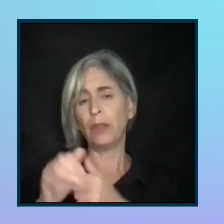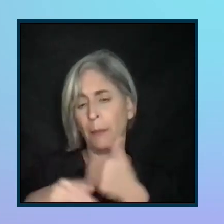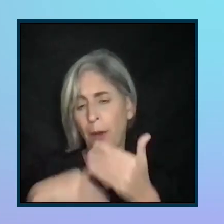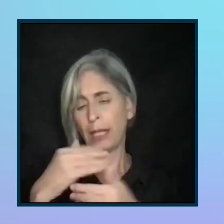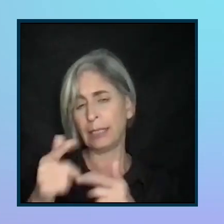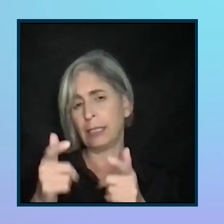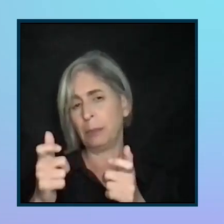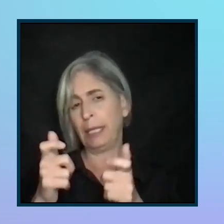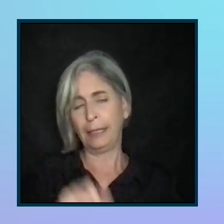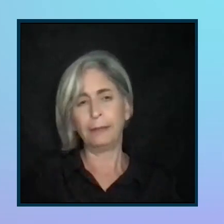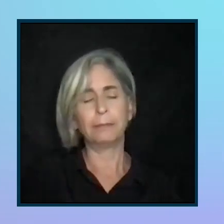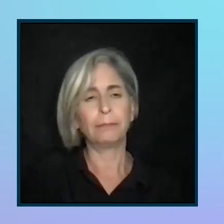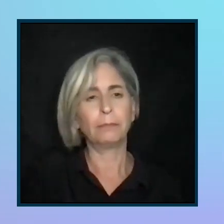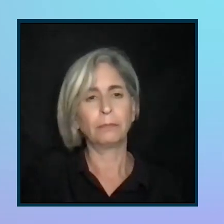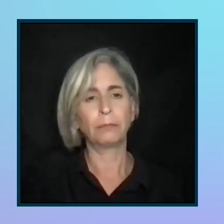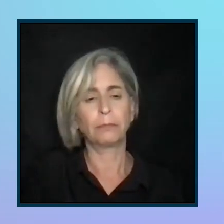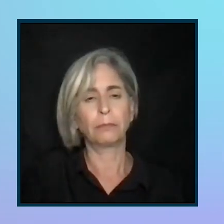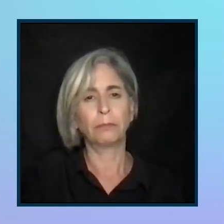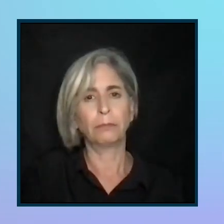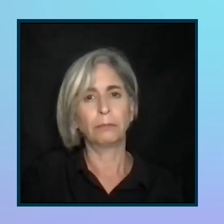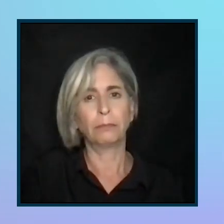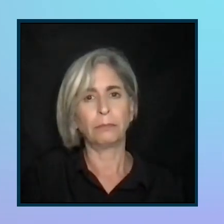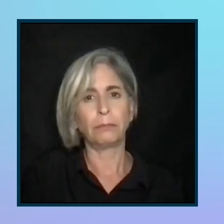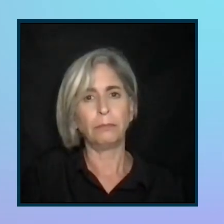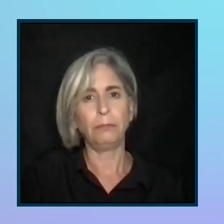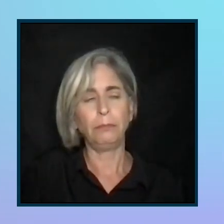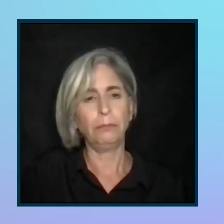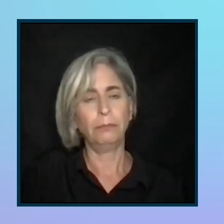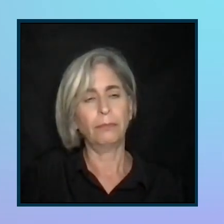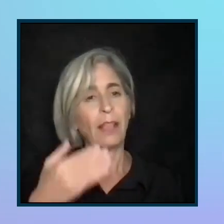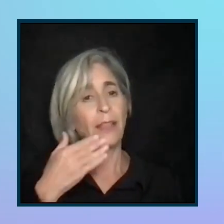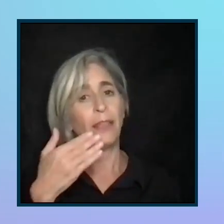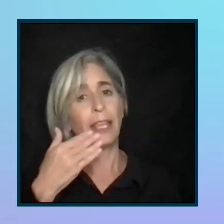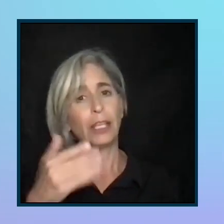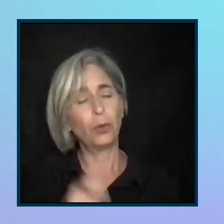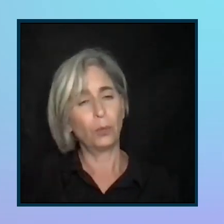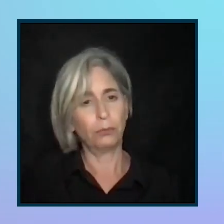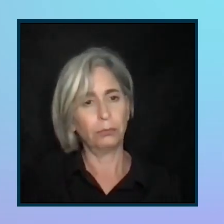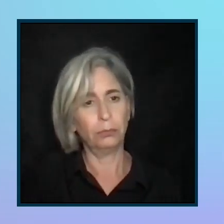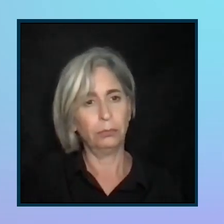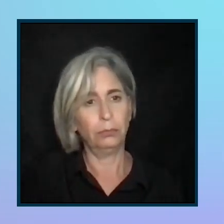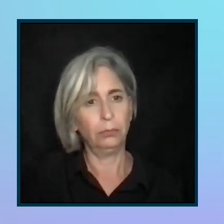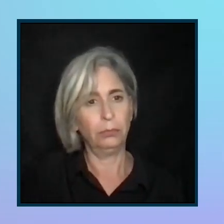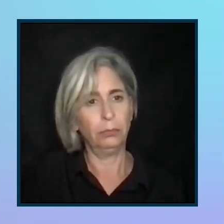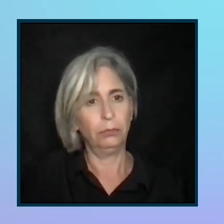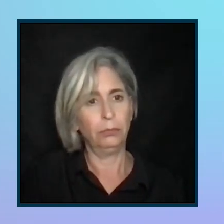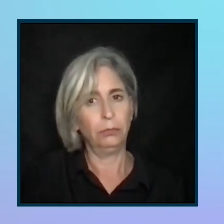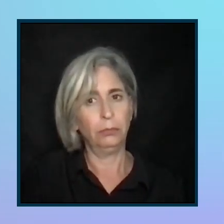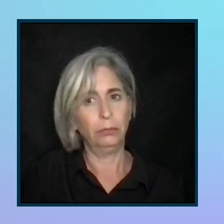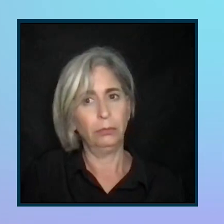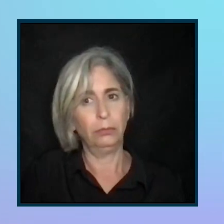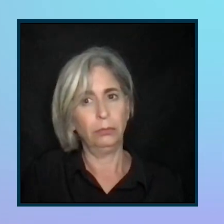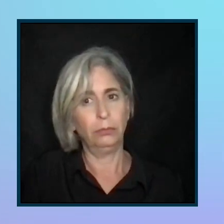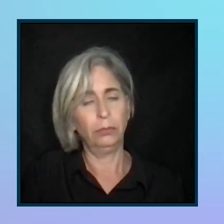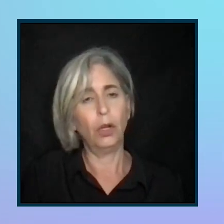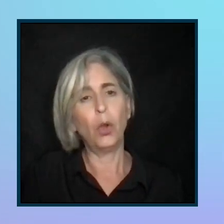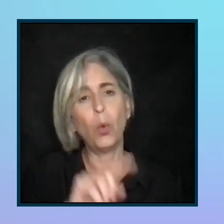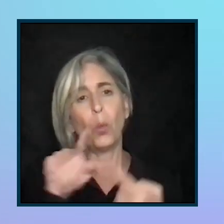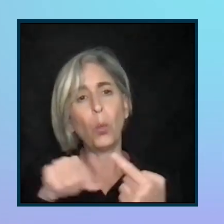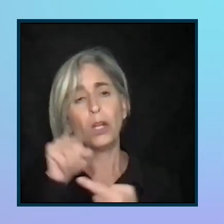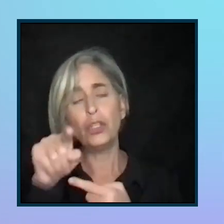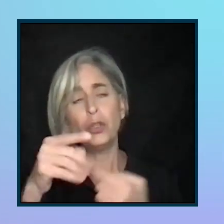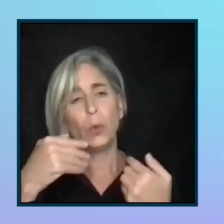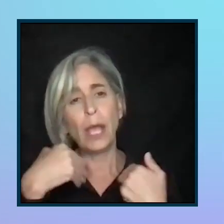processing. Great. Thank you so much, Greg. All right. When you